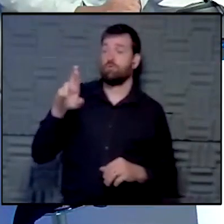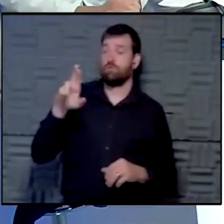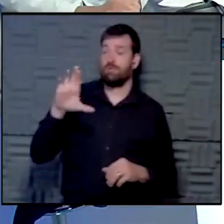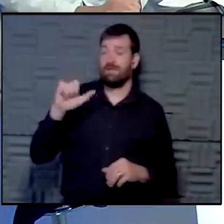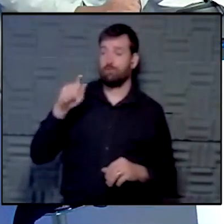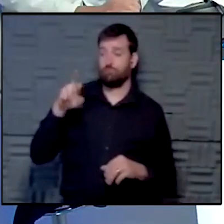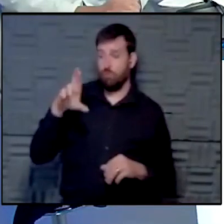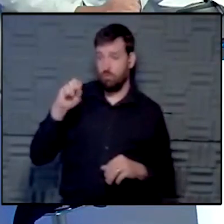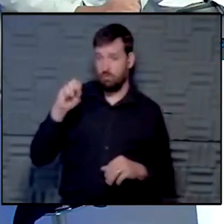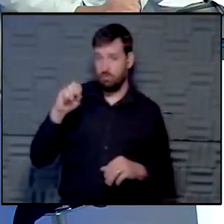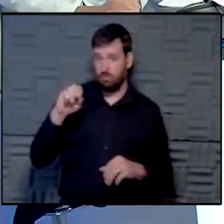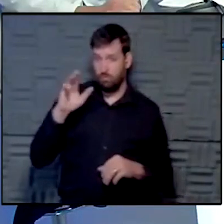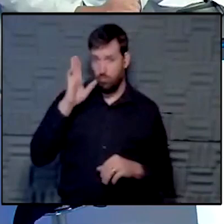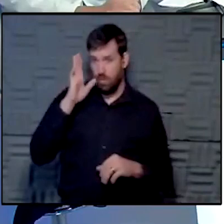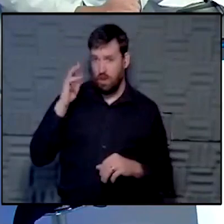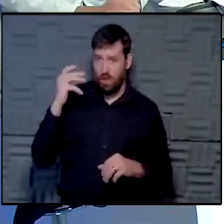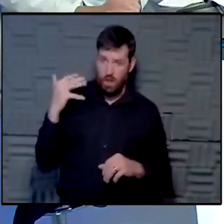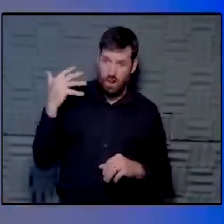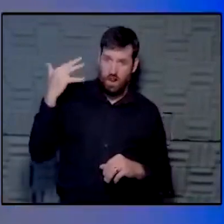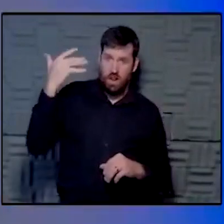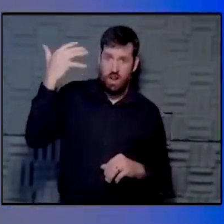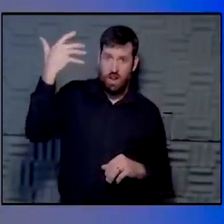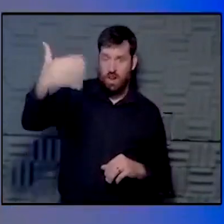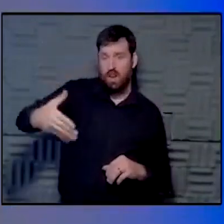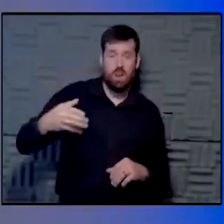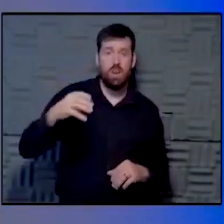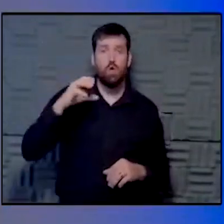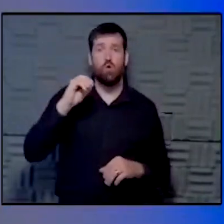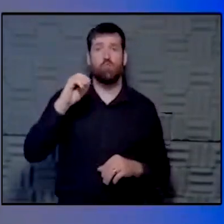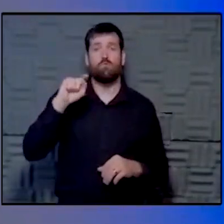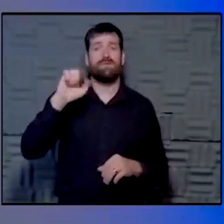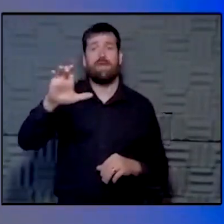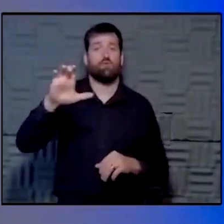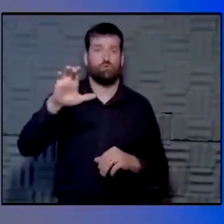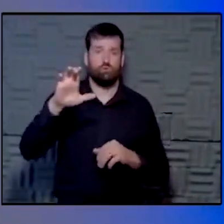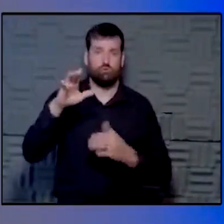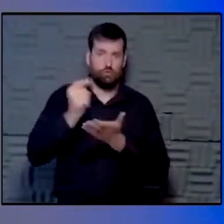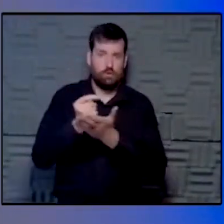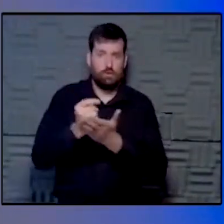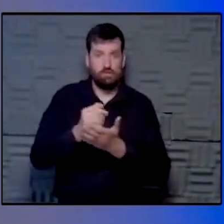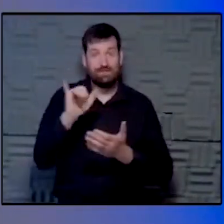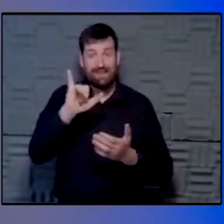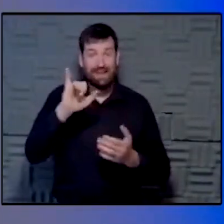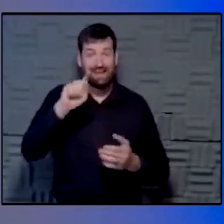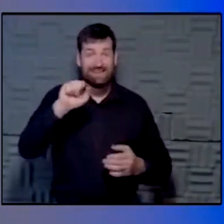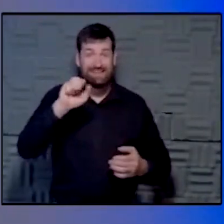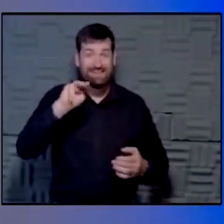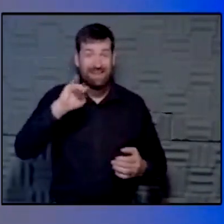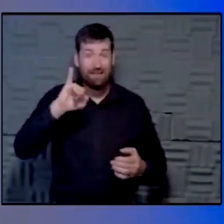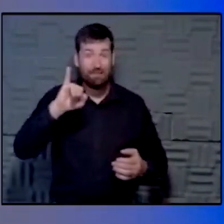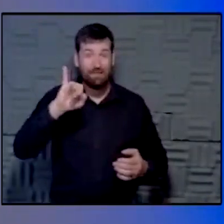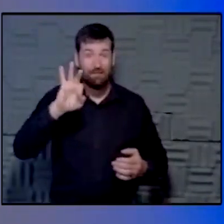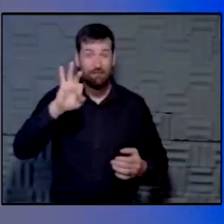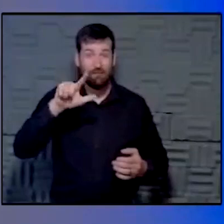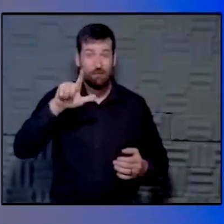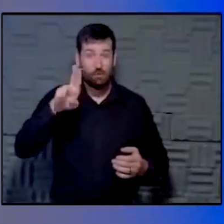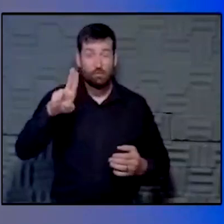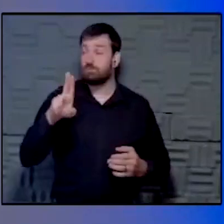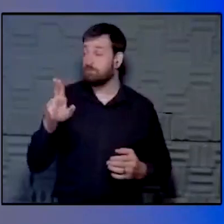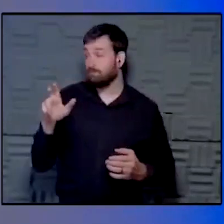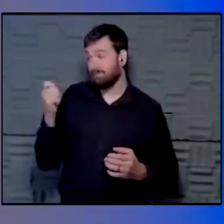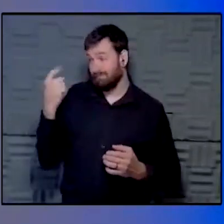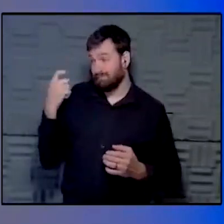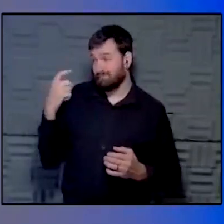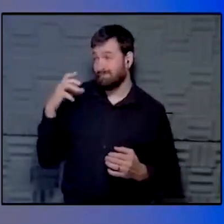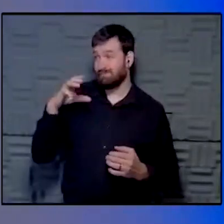ever get to the point where there will be an over-the-counter treatment for COVID, like, Tamiflu? Sure. Well, even